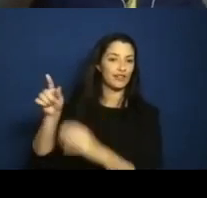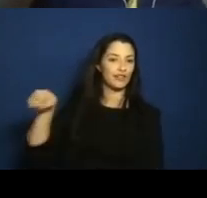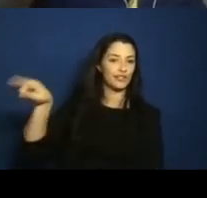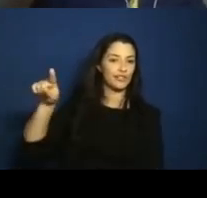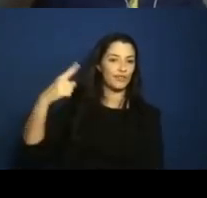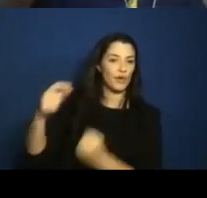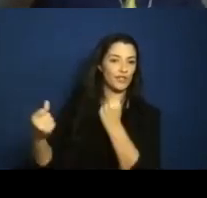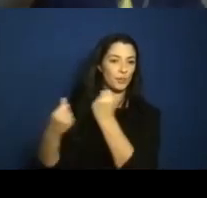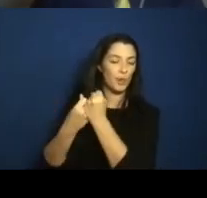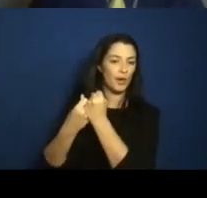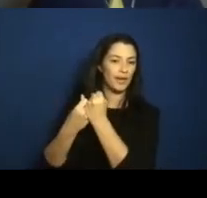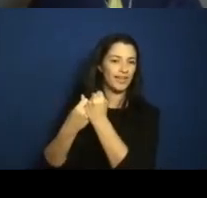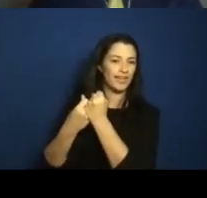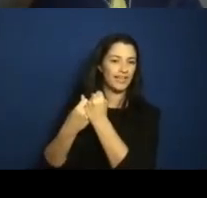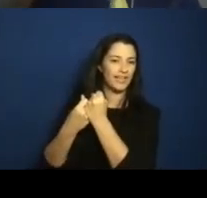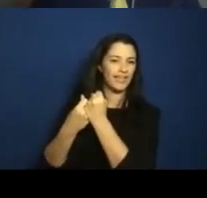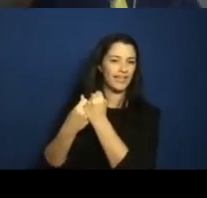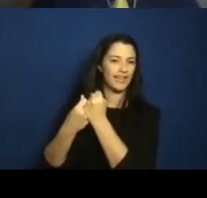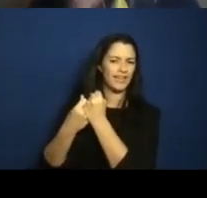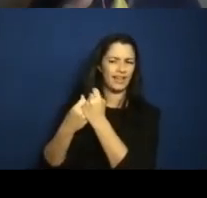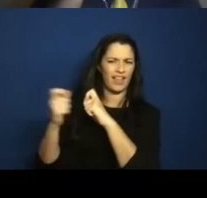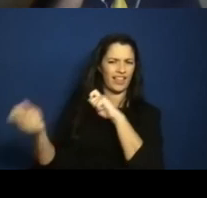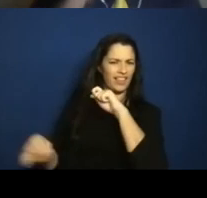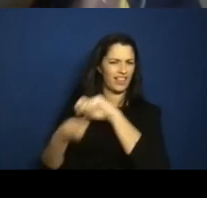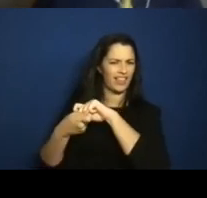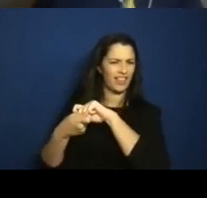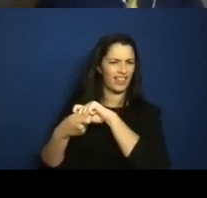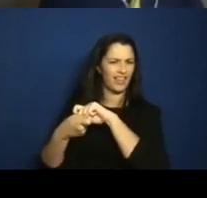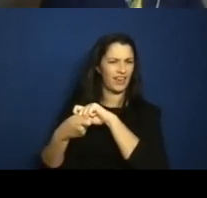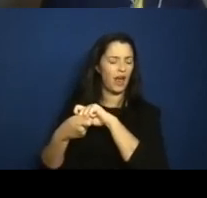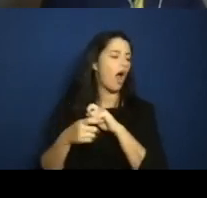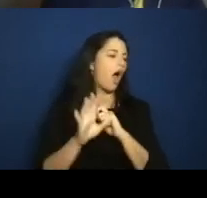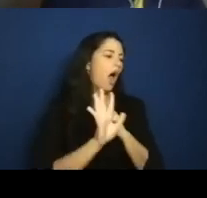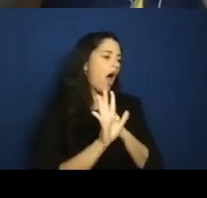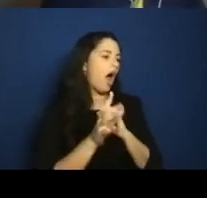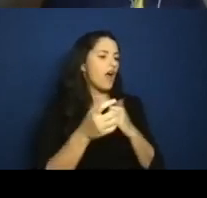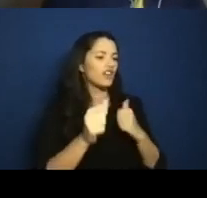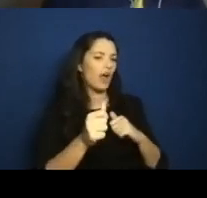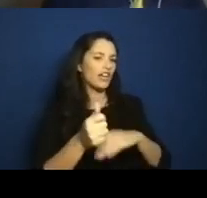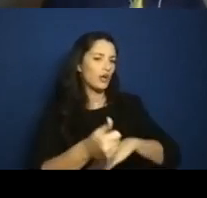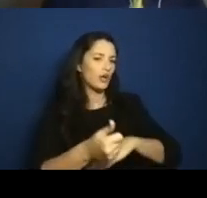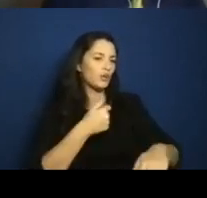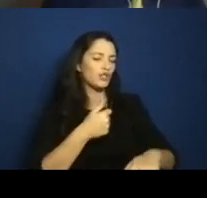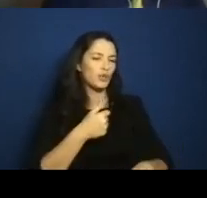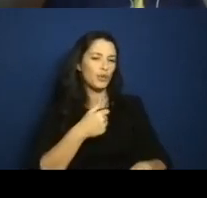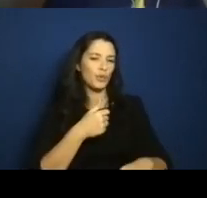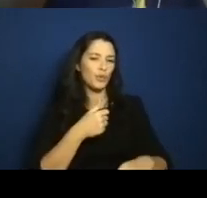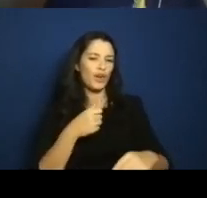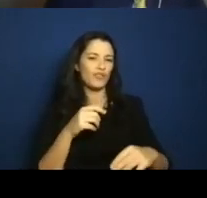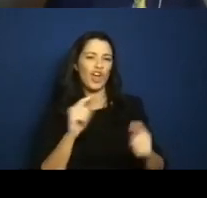support, it was turned on me to say that they were trying to accuse me of treason.